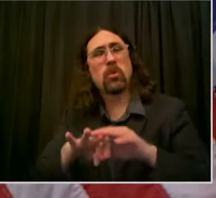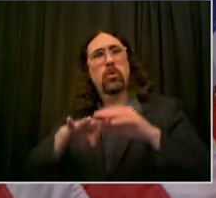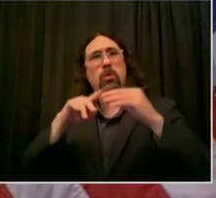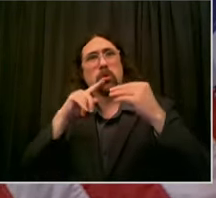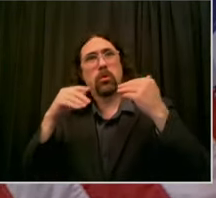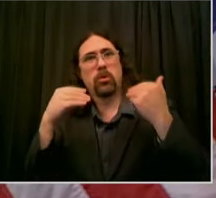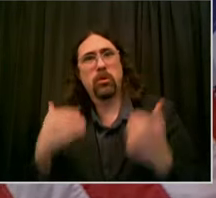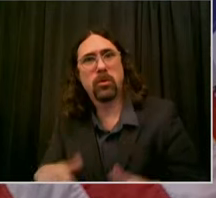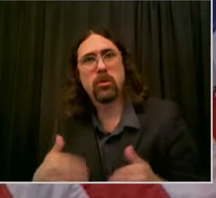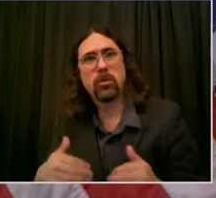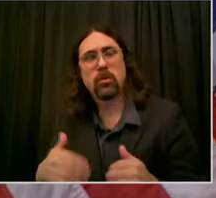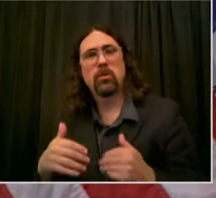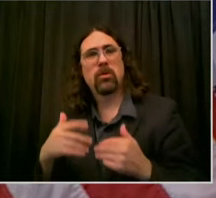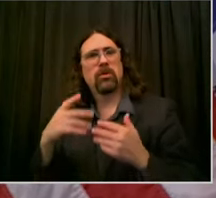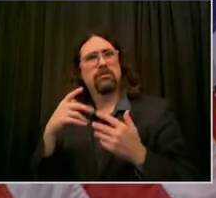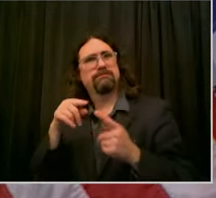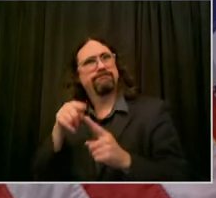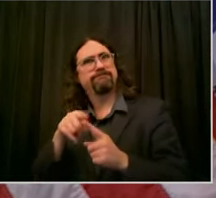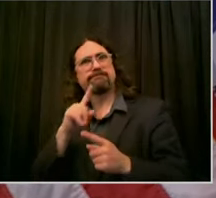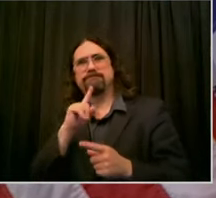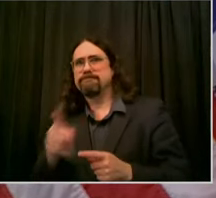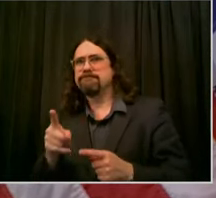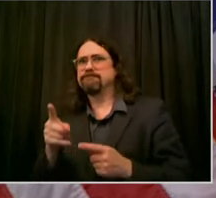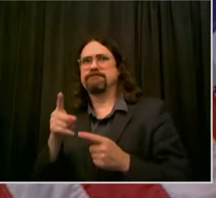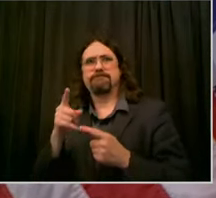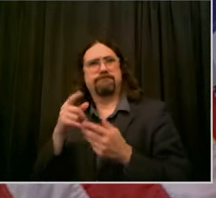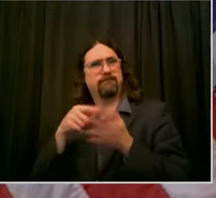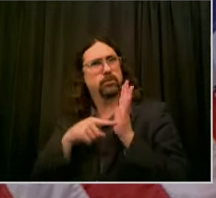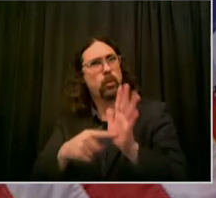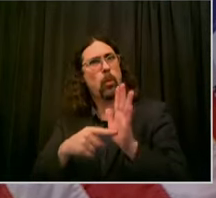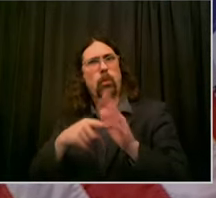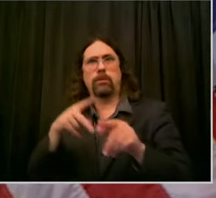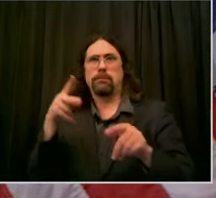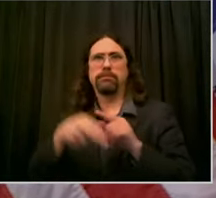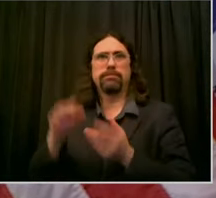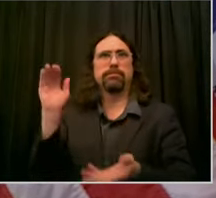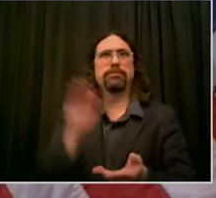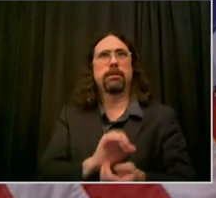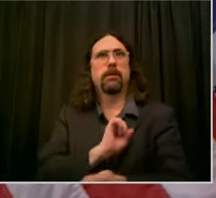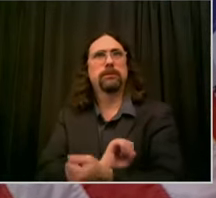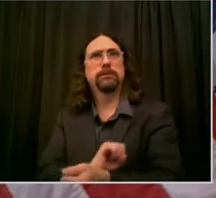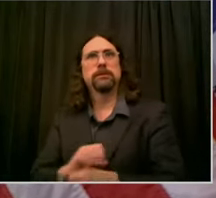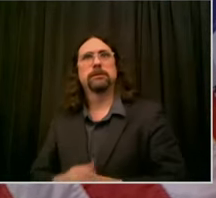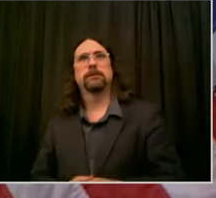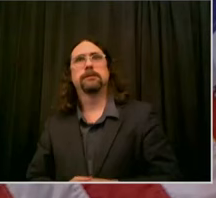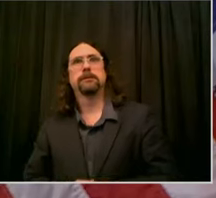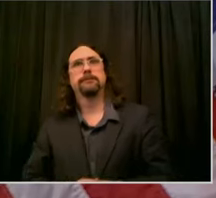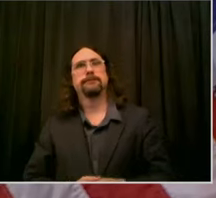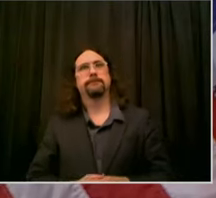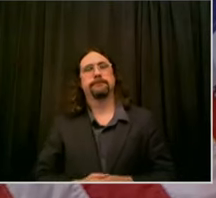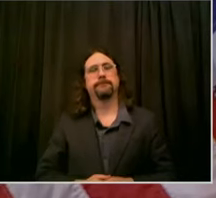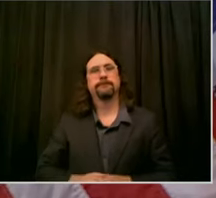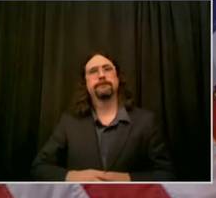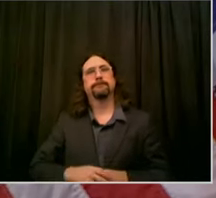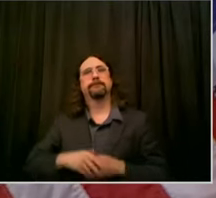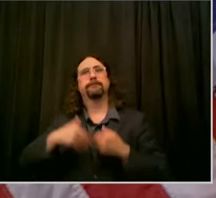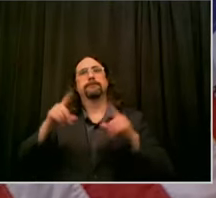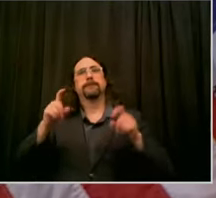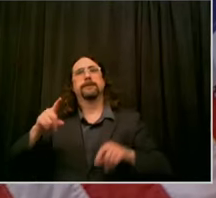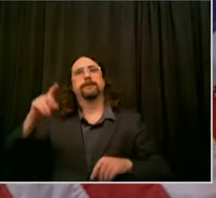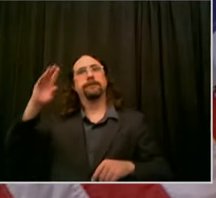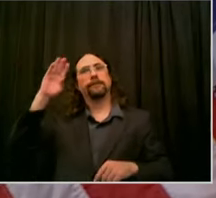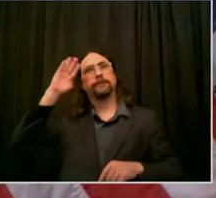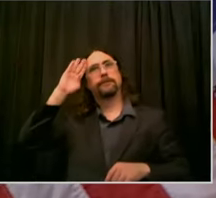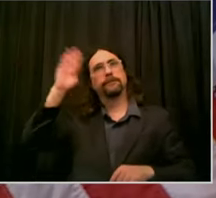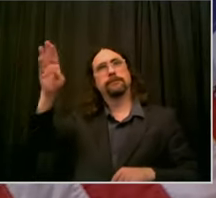Hello, Mr. Mayor. Good to see you. Hope you're doing well. James? Not bad. Thank you for asking. For